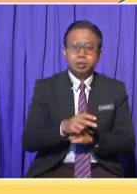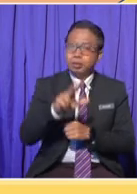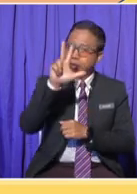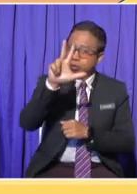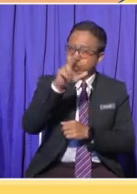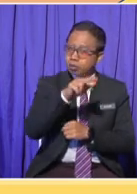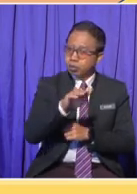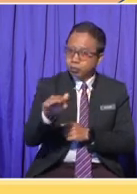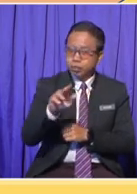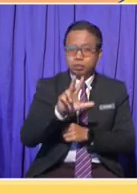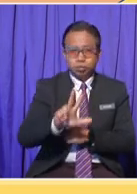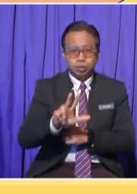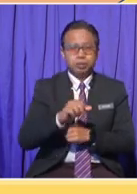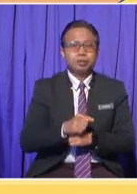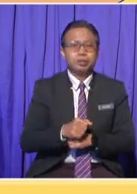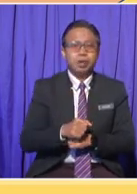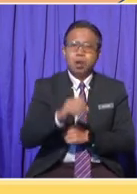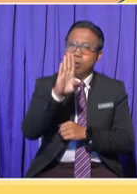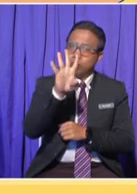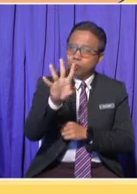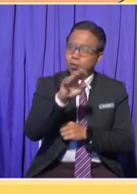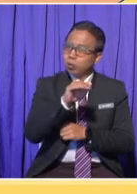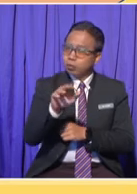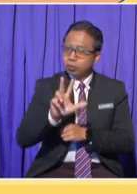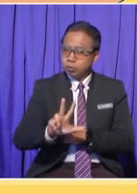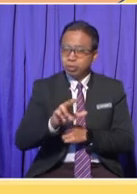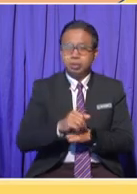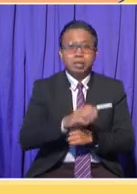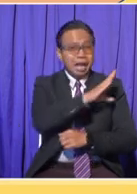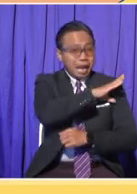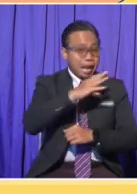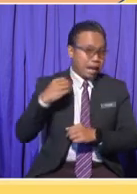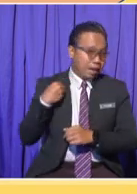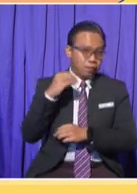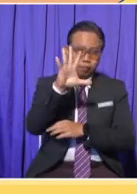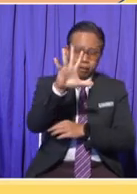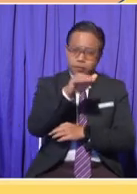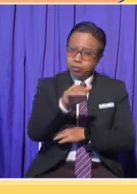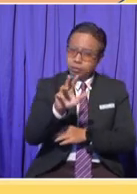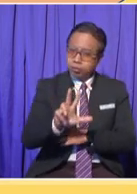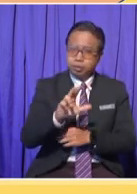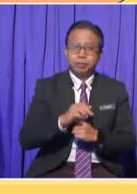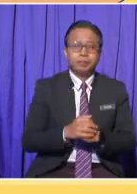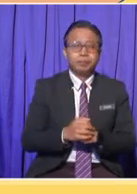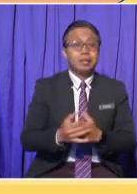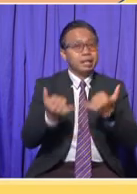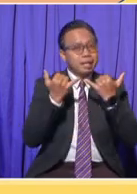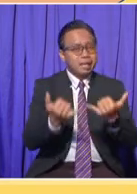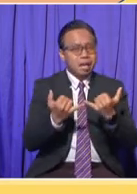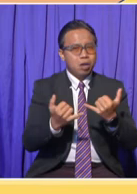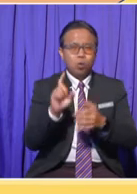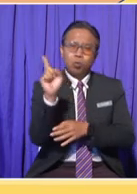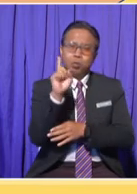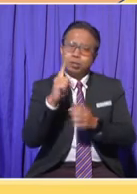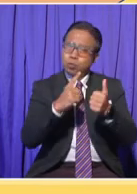3 over 3, 4 over 3, and 5 over 3. Now,